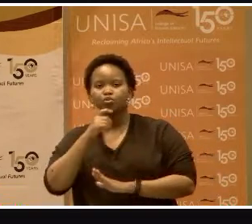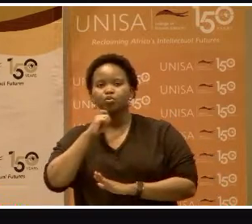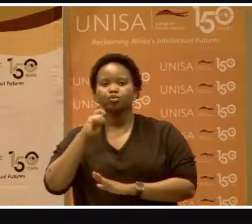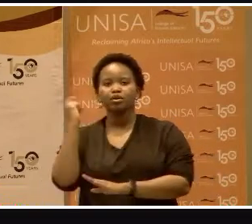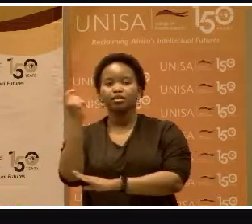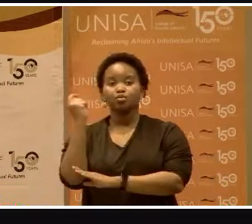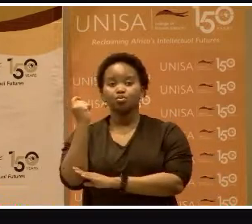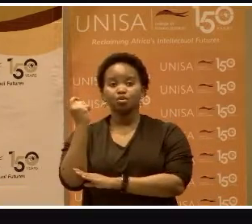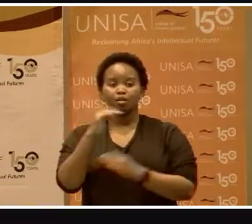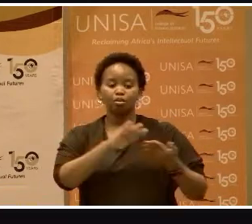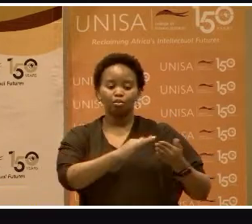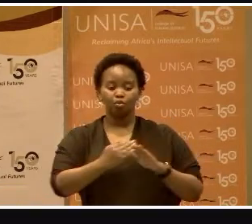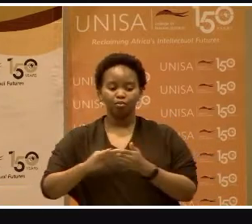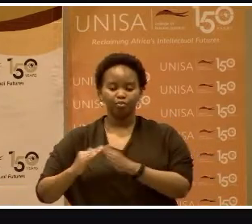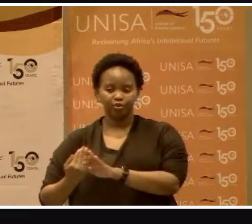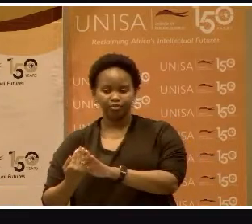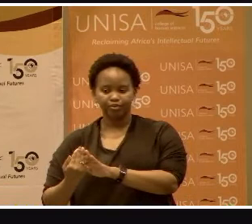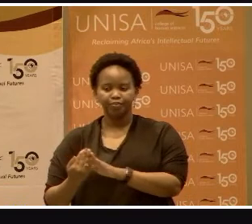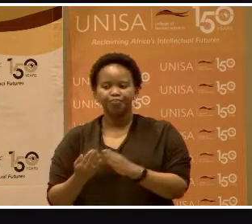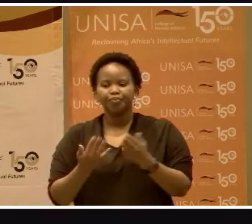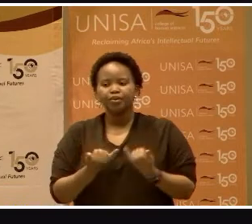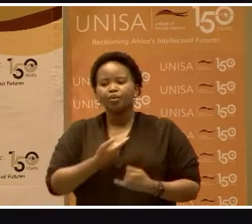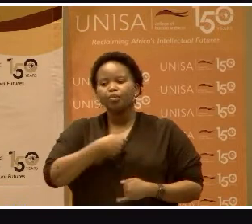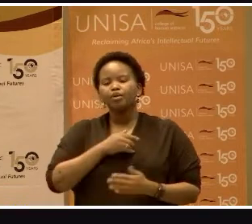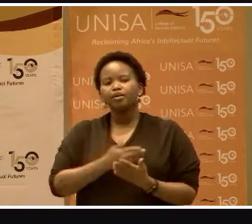So with what is currently going on